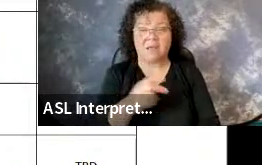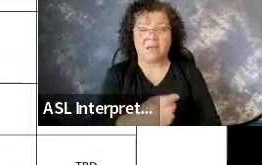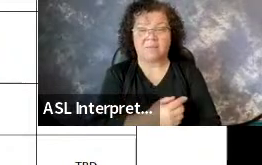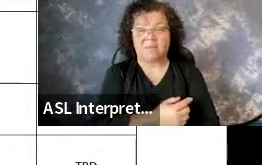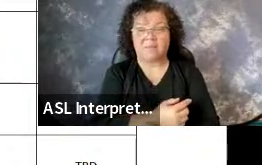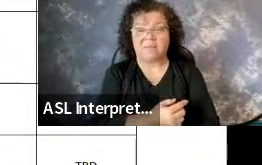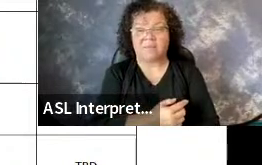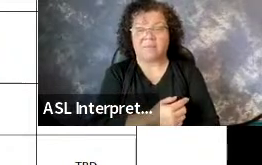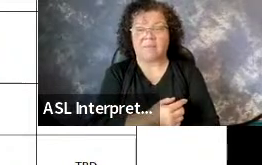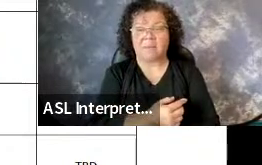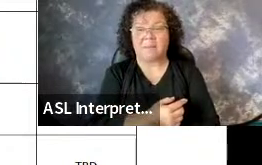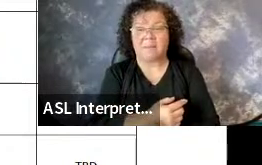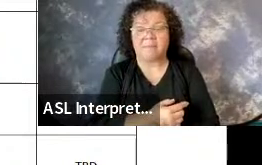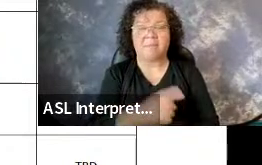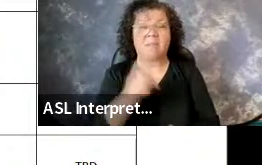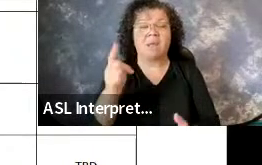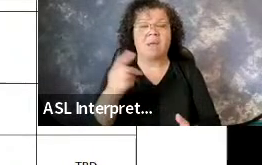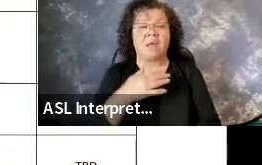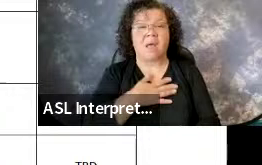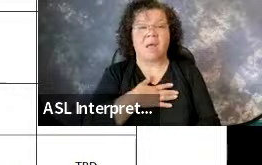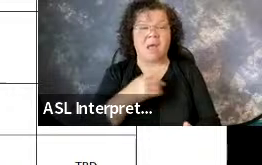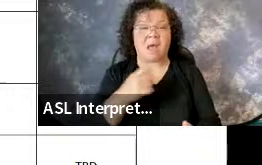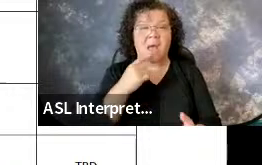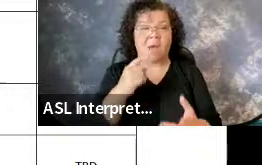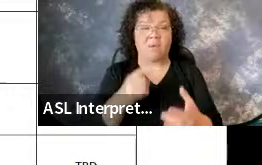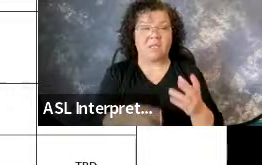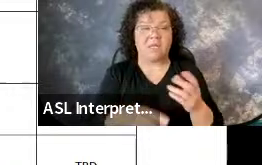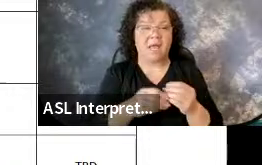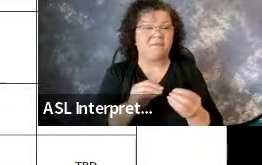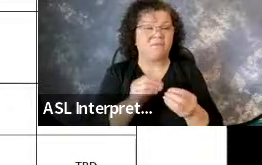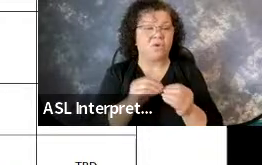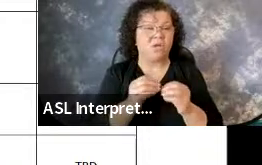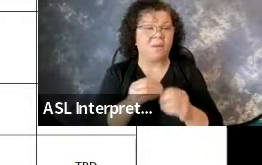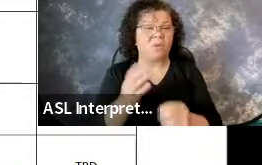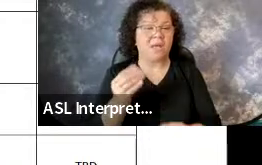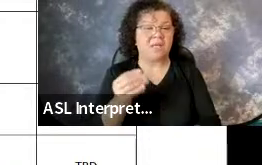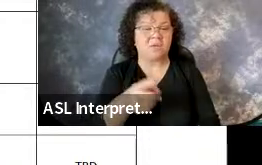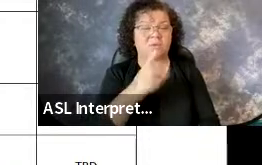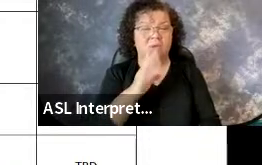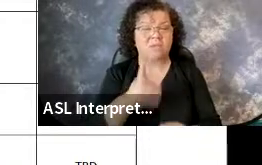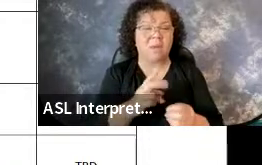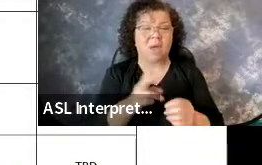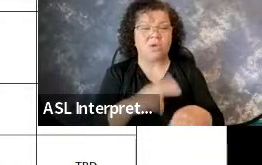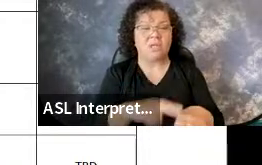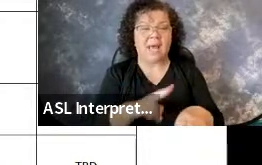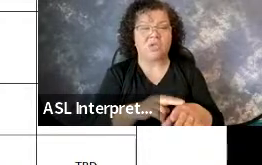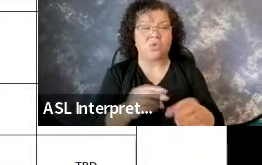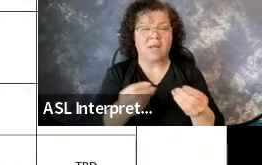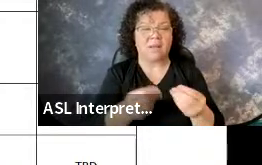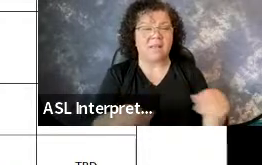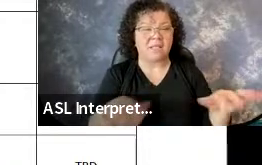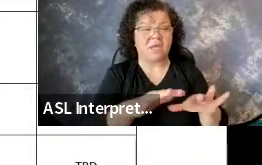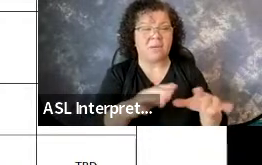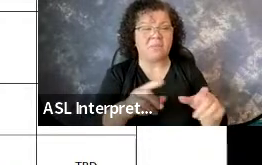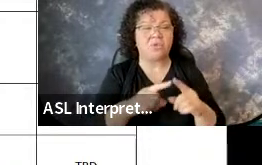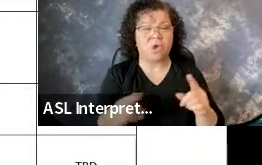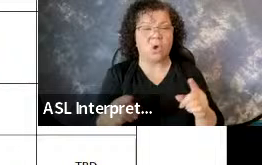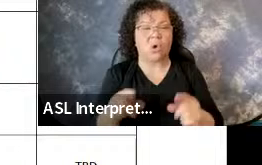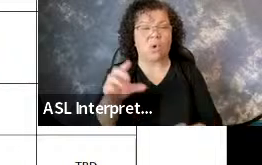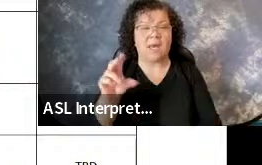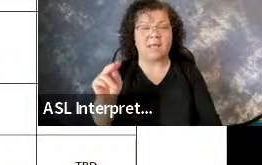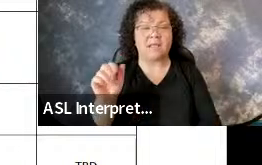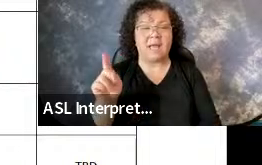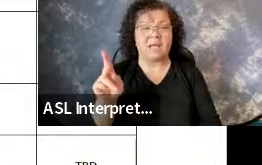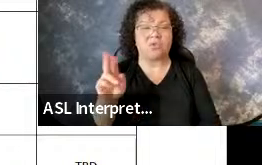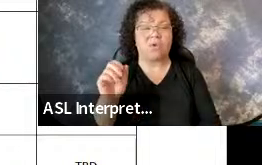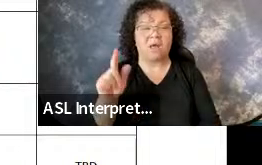Real quick, I forgot, I was gonna note for MA 14, where we talk about naturalized landscaping, I'd recommend we say native and naturalized. So there's still different things.